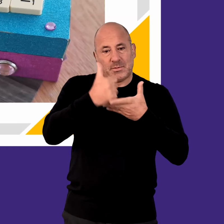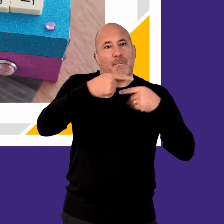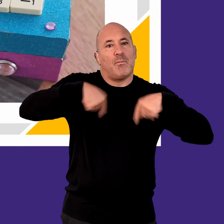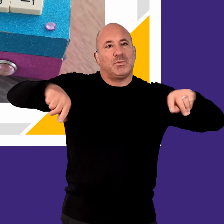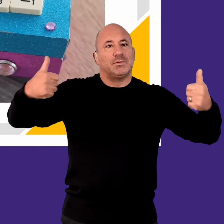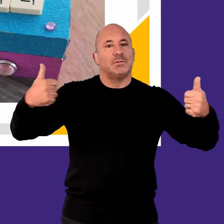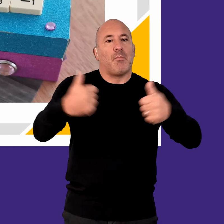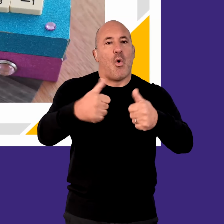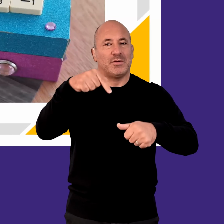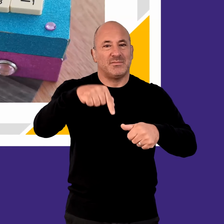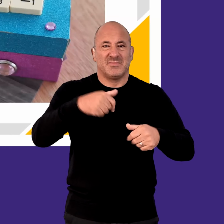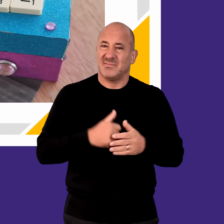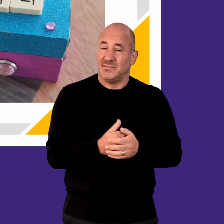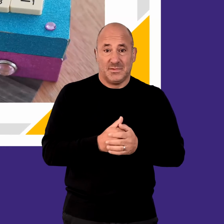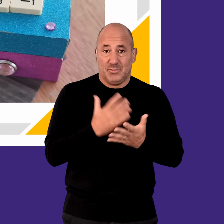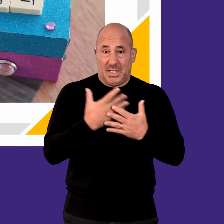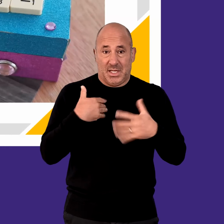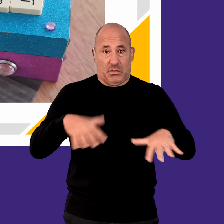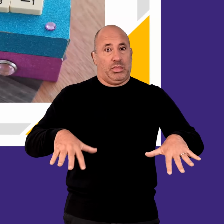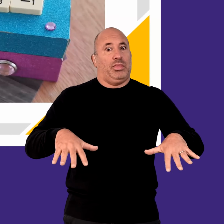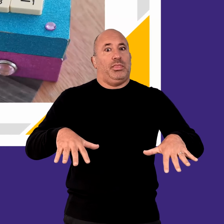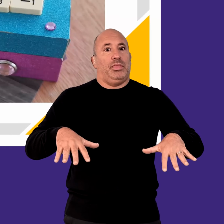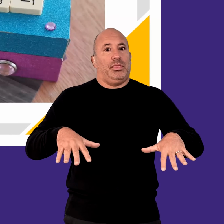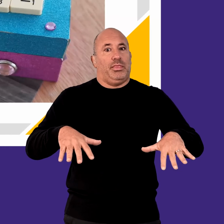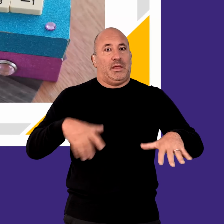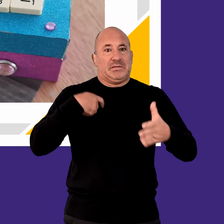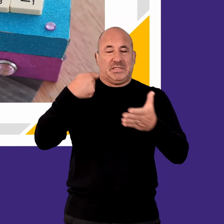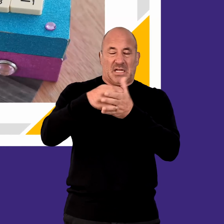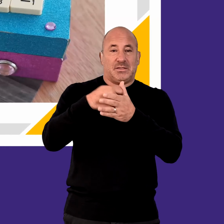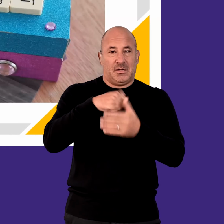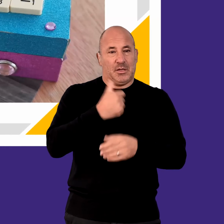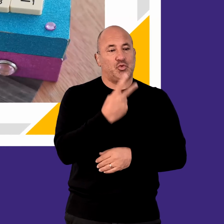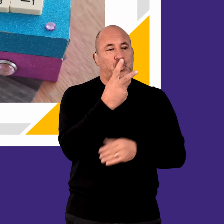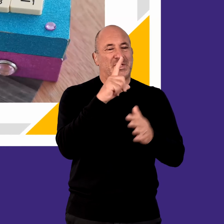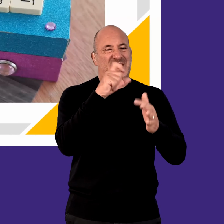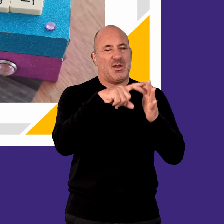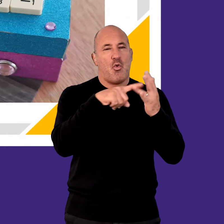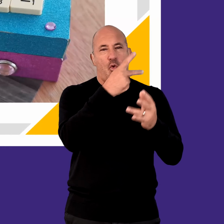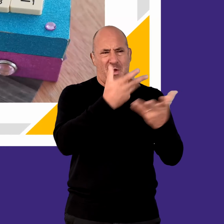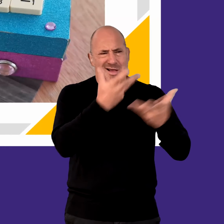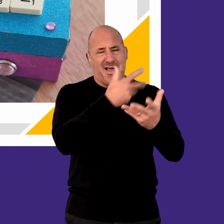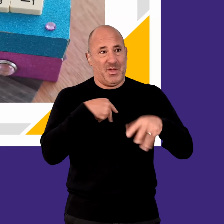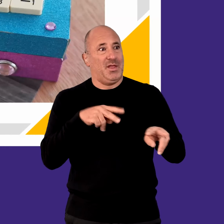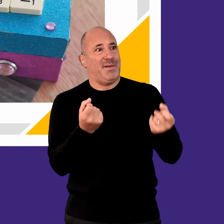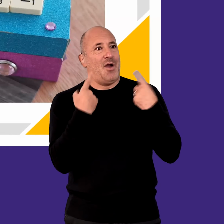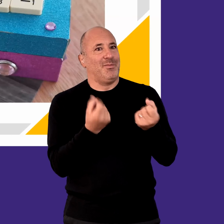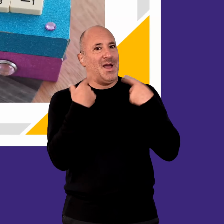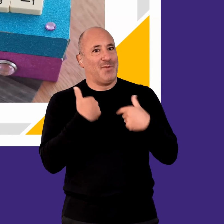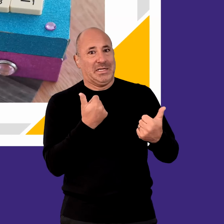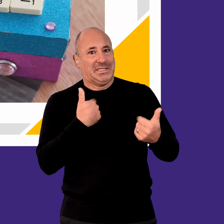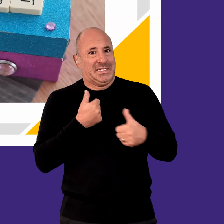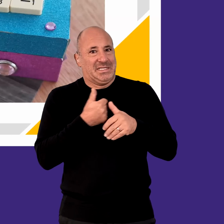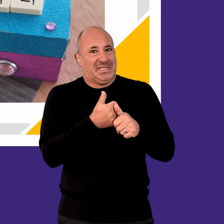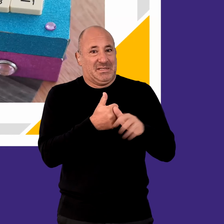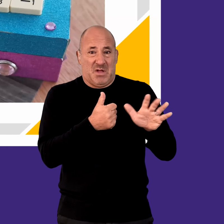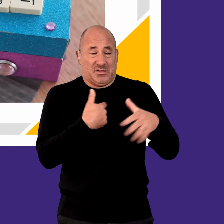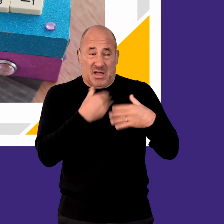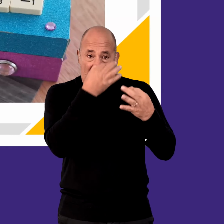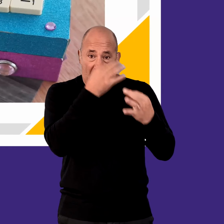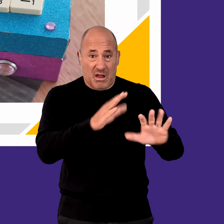support. I can't tell you how out of my depth I feel when I'm talking about this tender with the other two